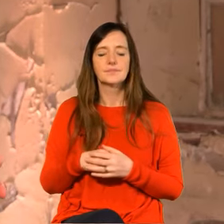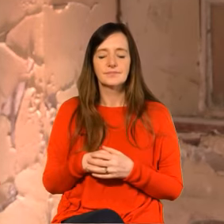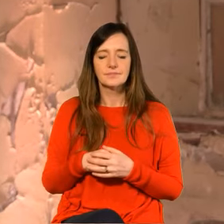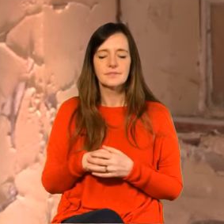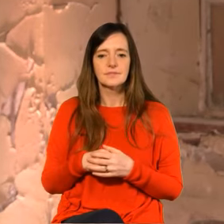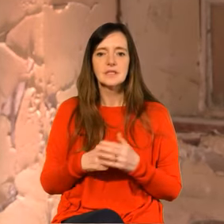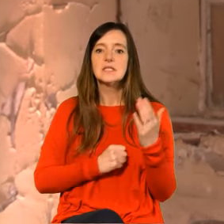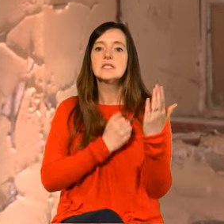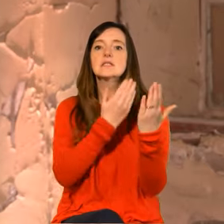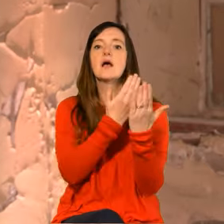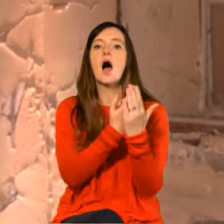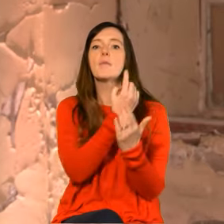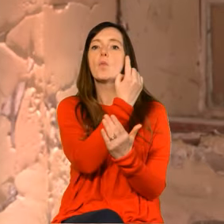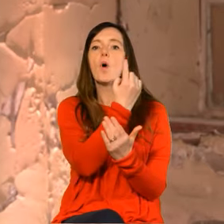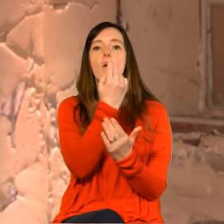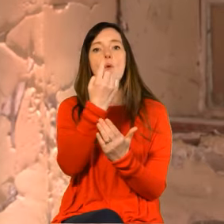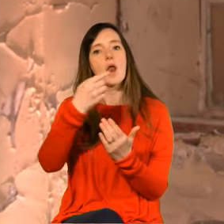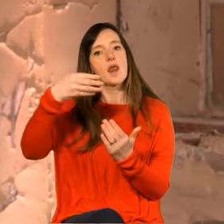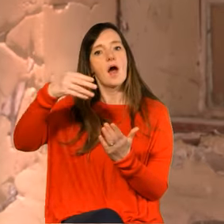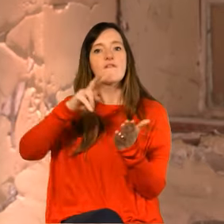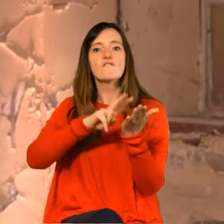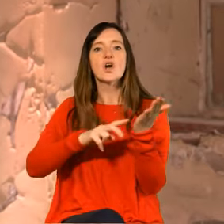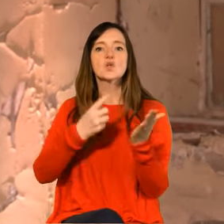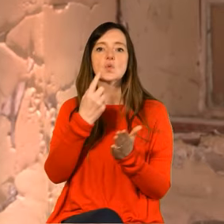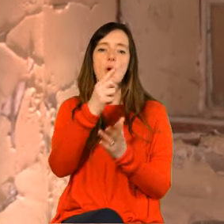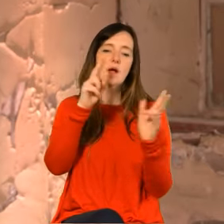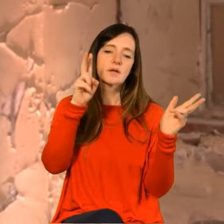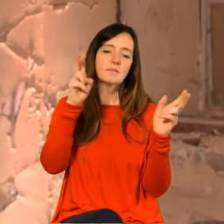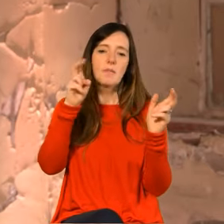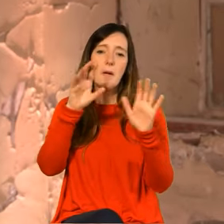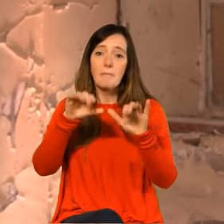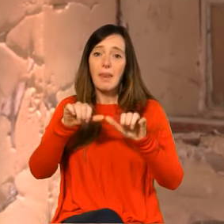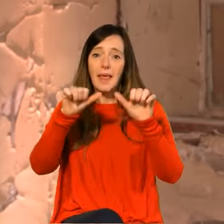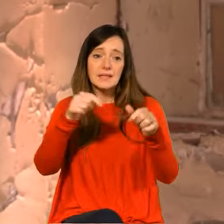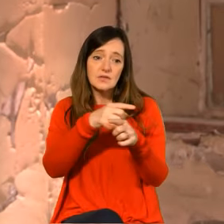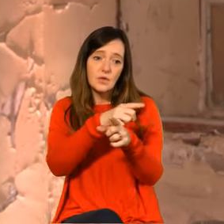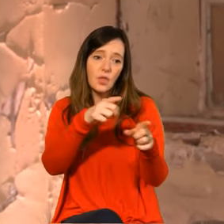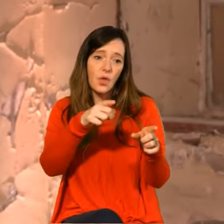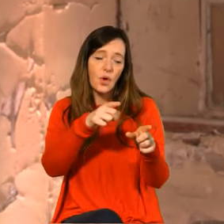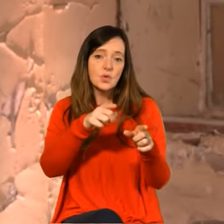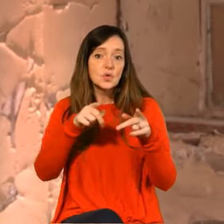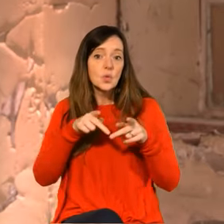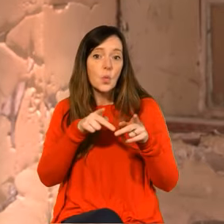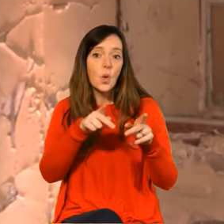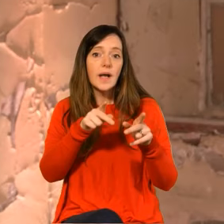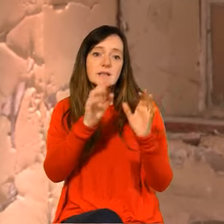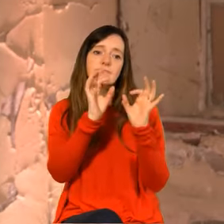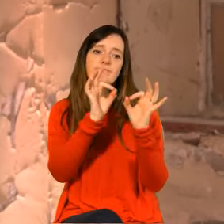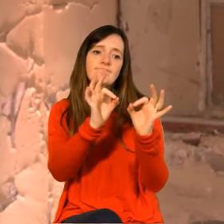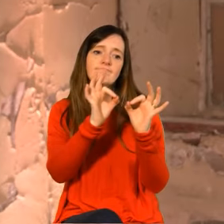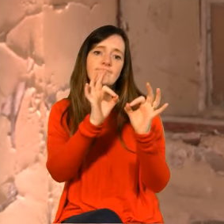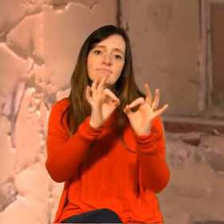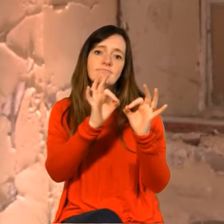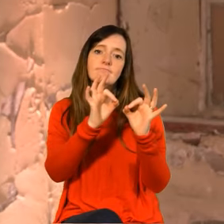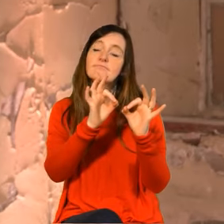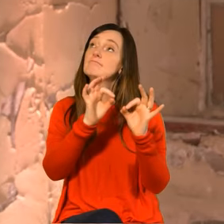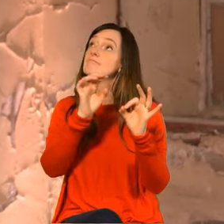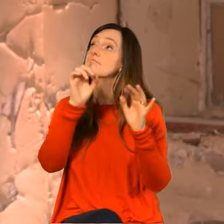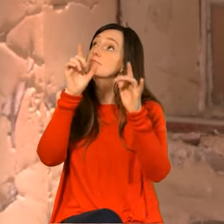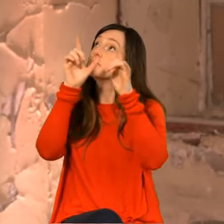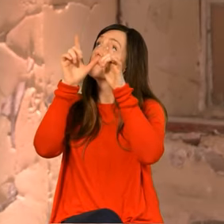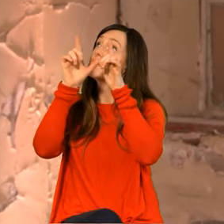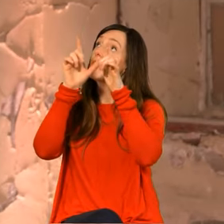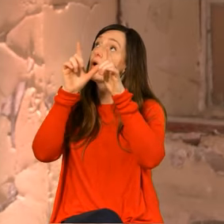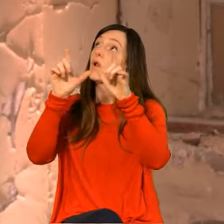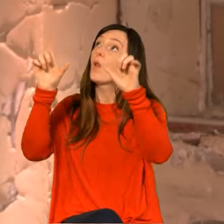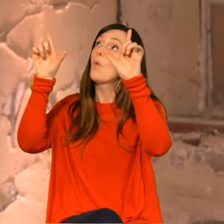Psalm 119, verse 1 says, "Blessed are those whose ways are blameless, who walk according to the law of